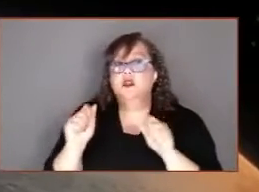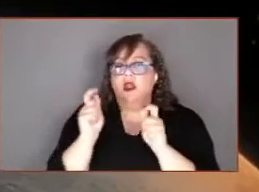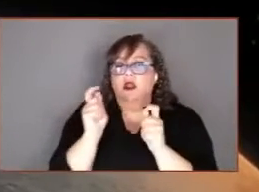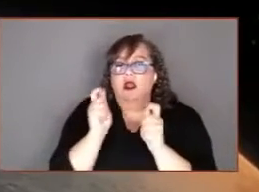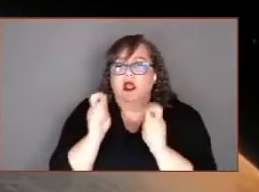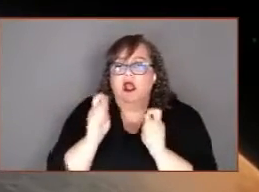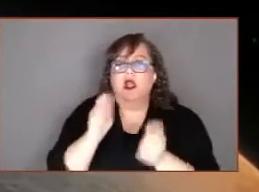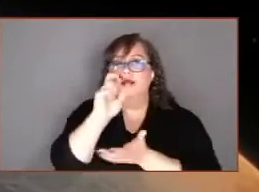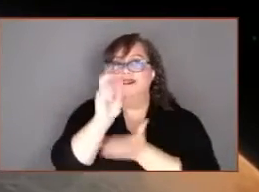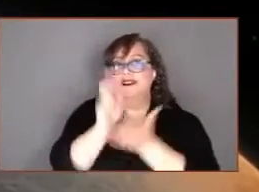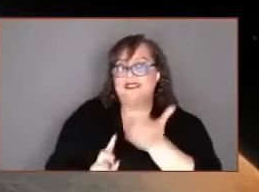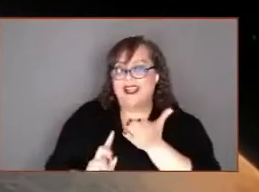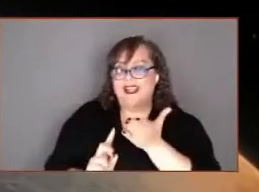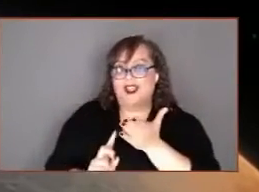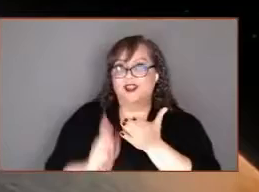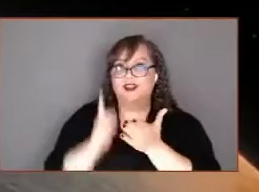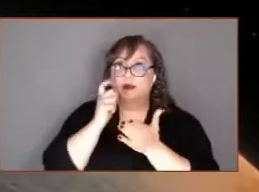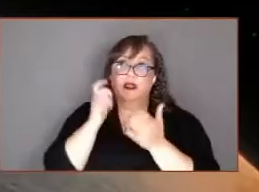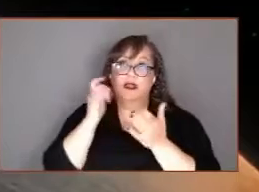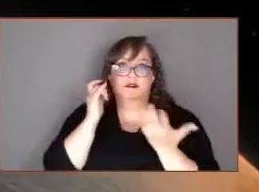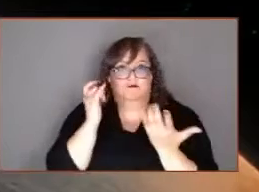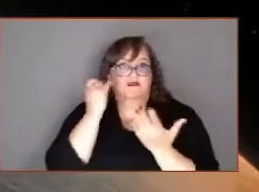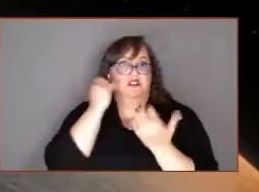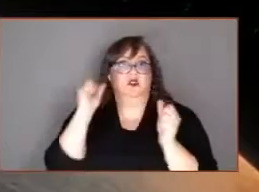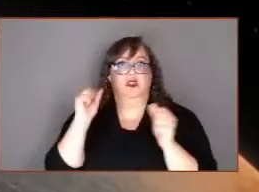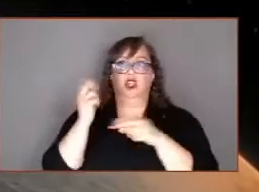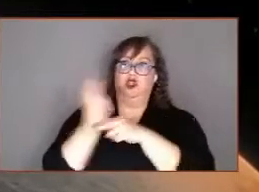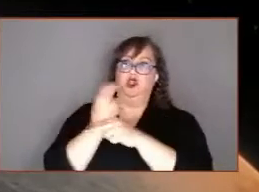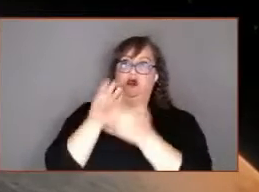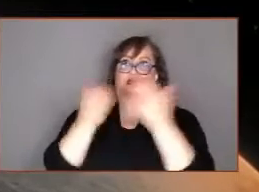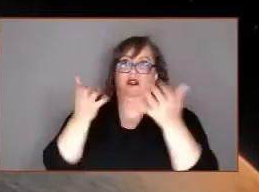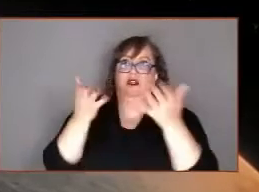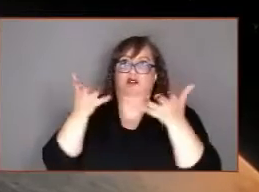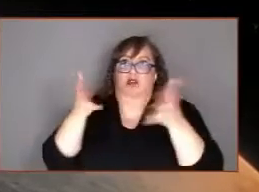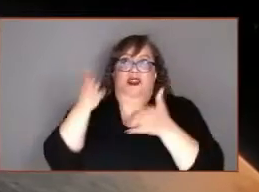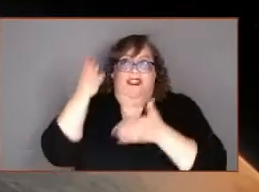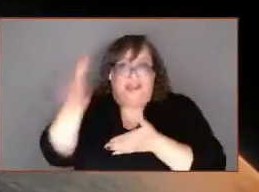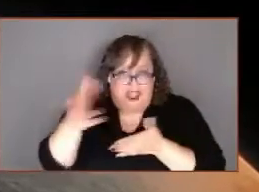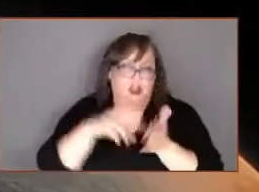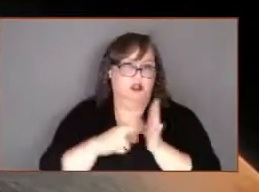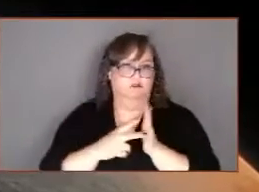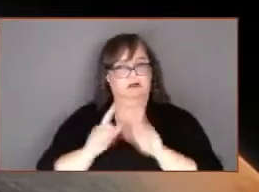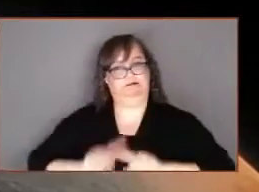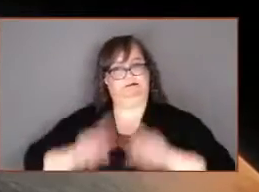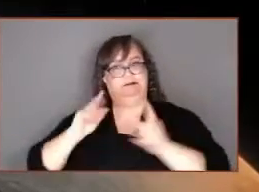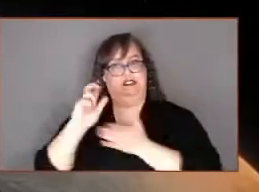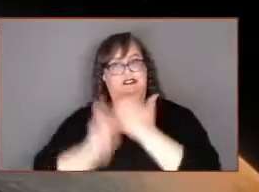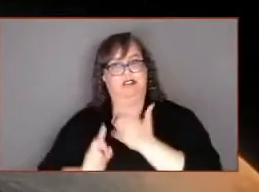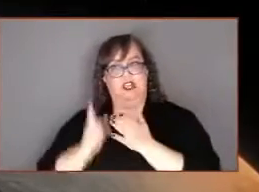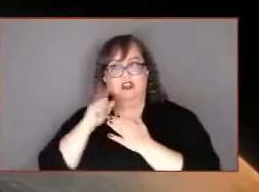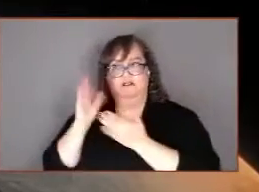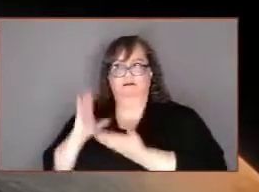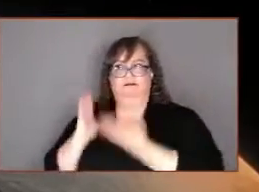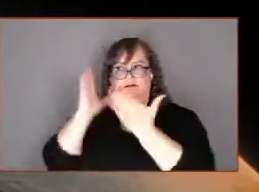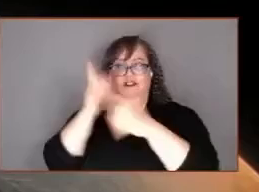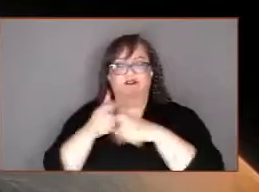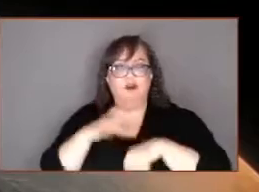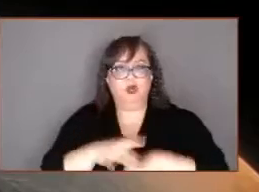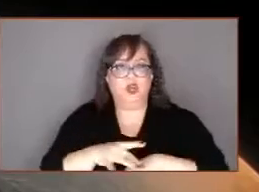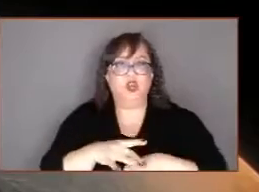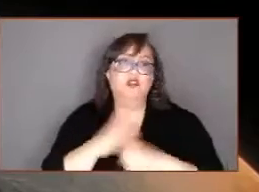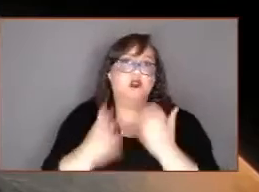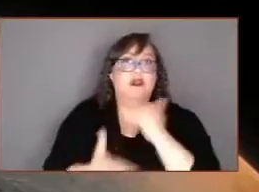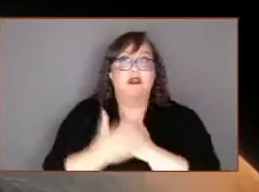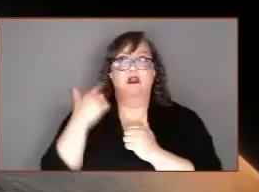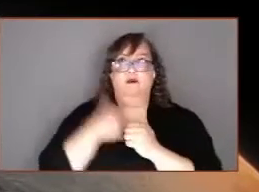off if you can use things that are already there. So ISRU ultimately gives us a lot of flexibility on how we can design these future missions. Yeah, thank